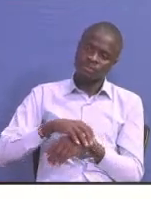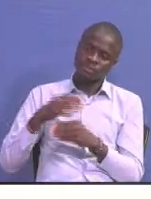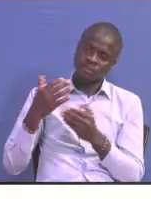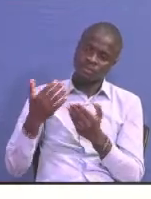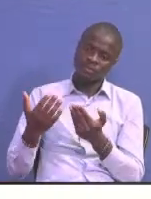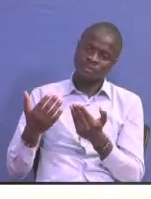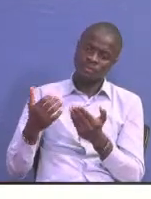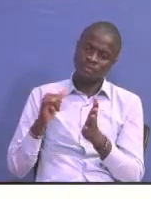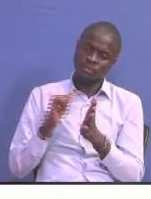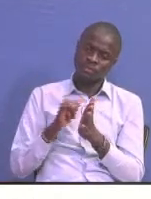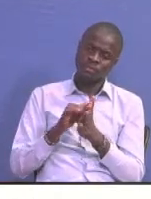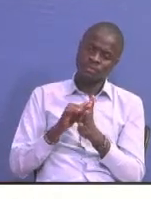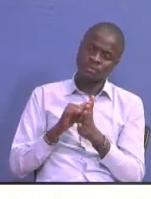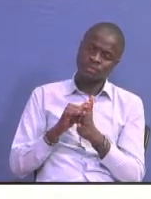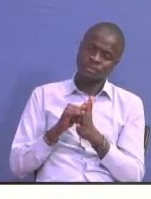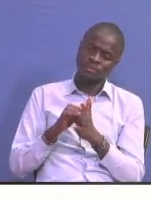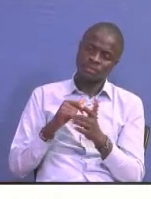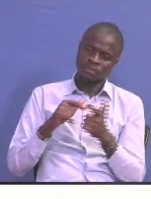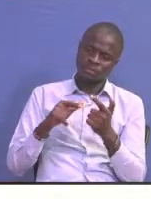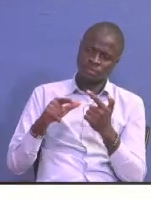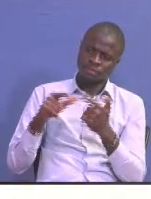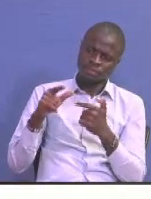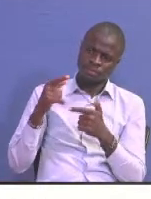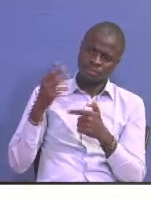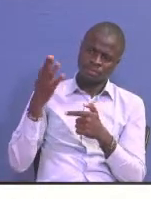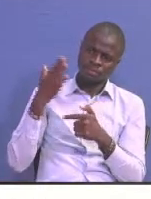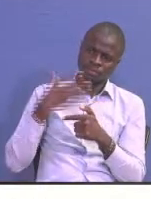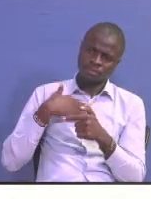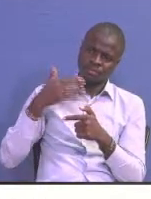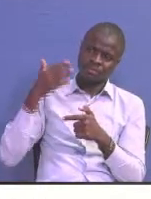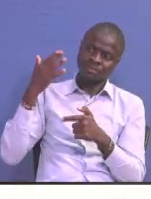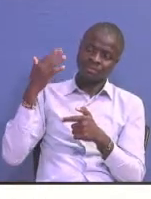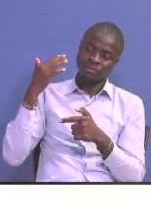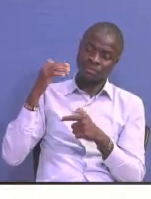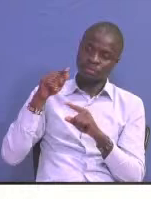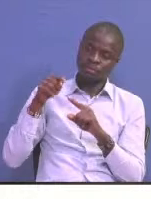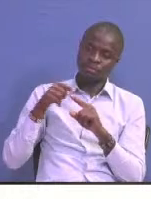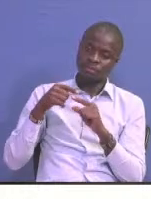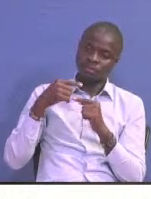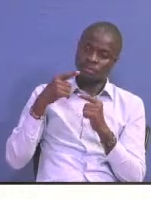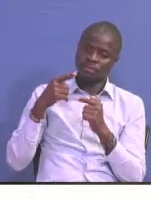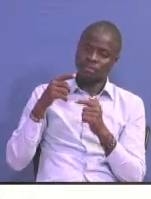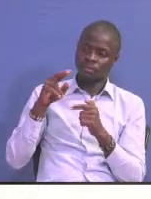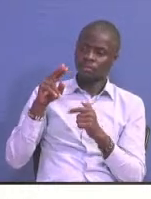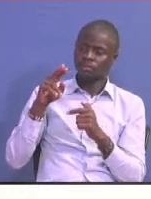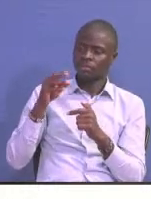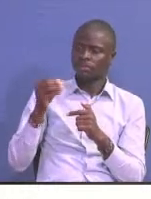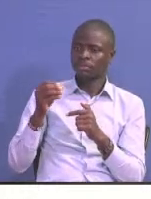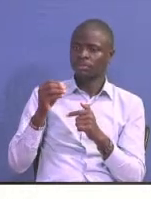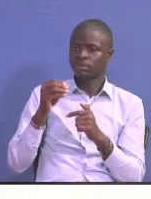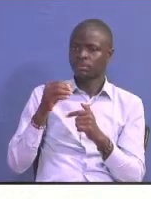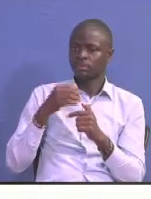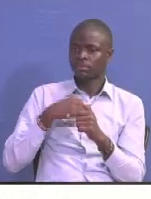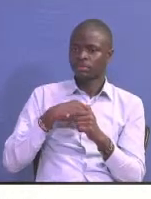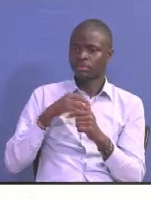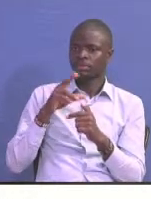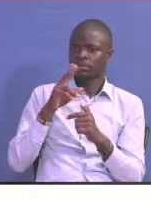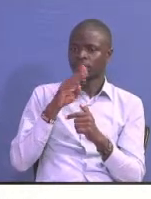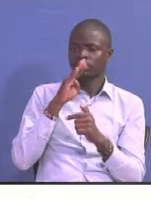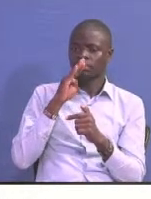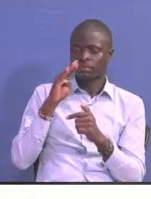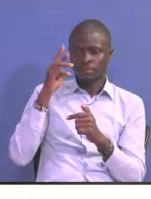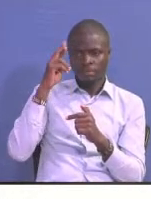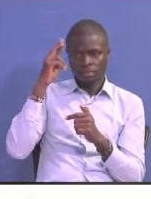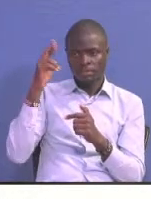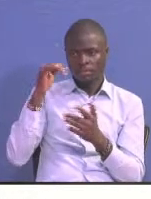Now, that took me back a little bit when you said money has never been the reason,